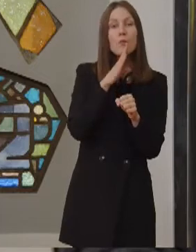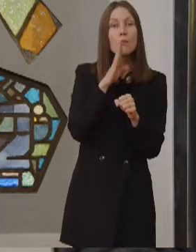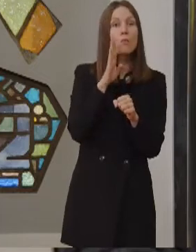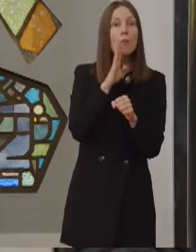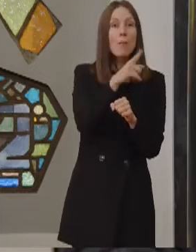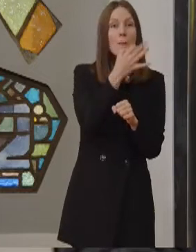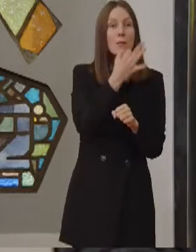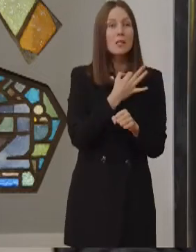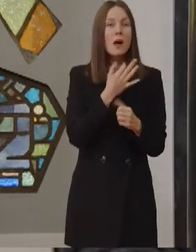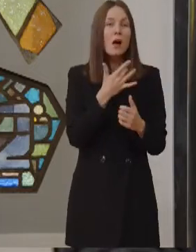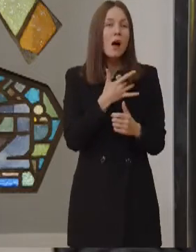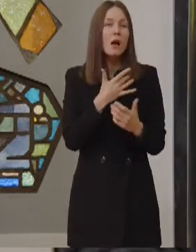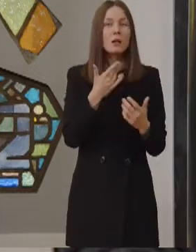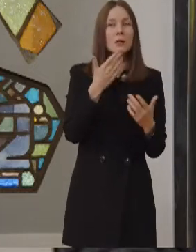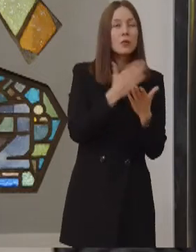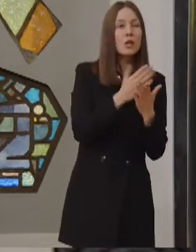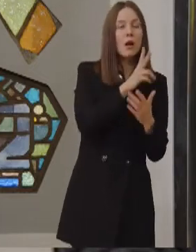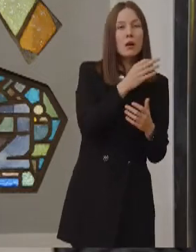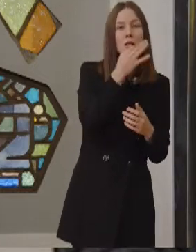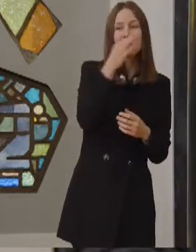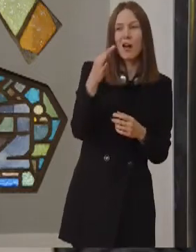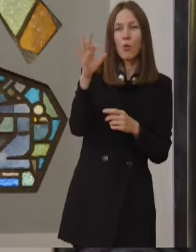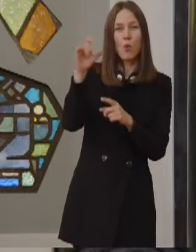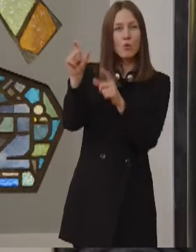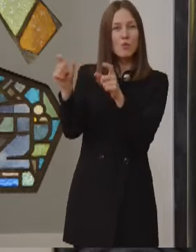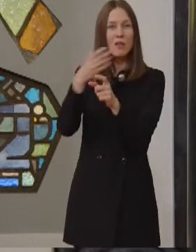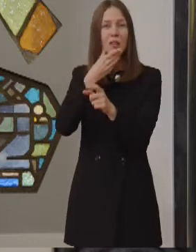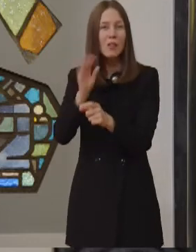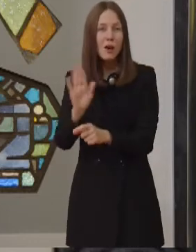people. Very often,